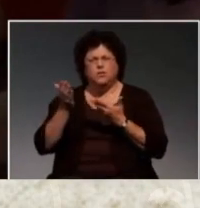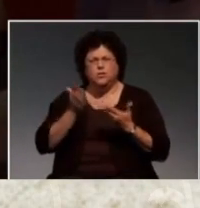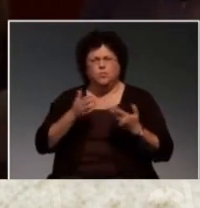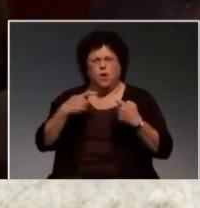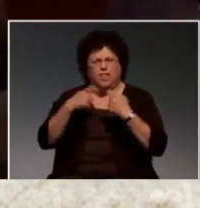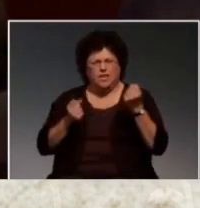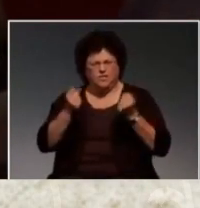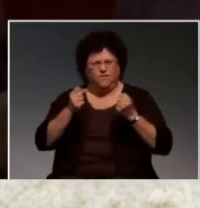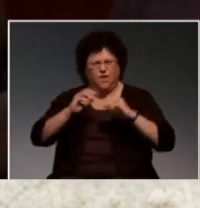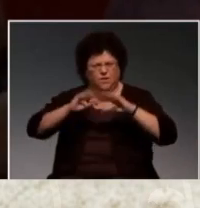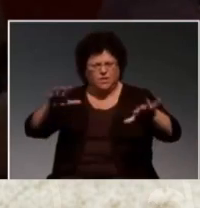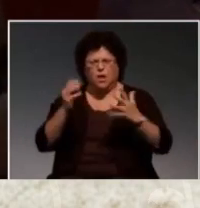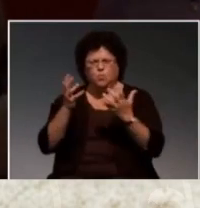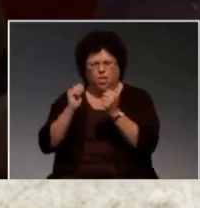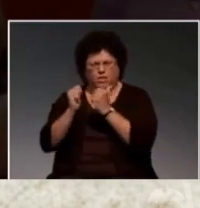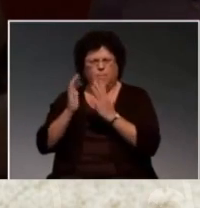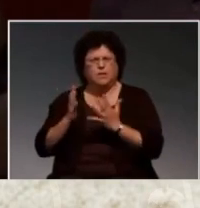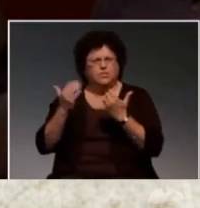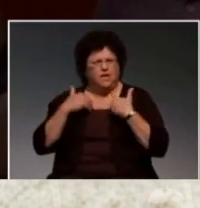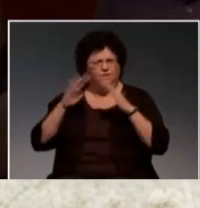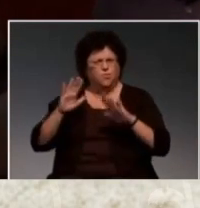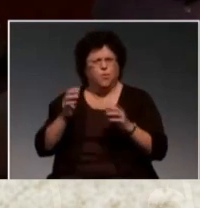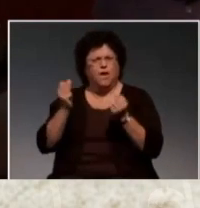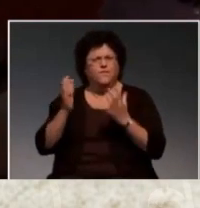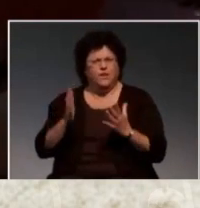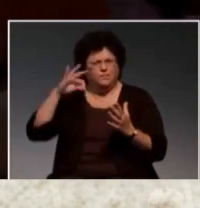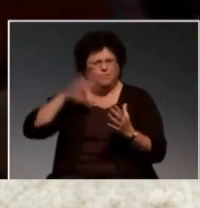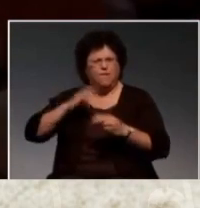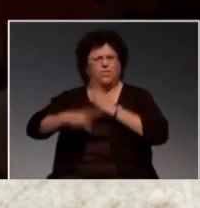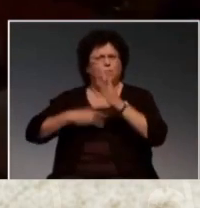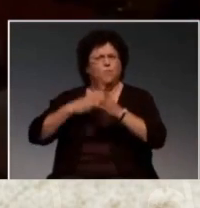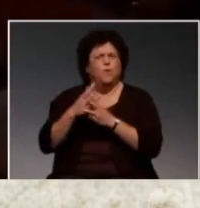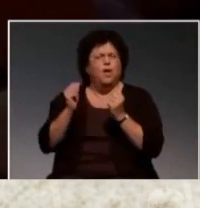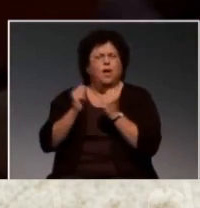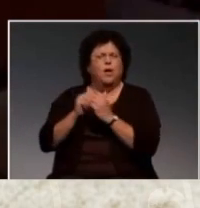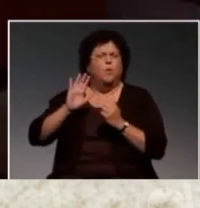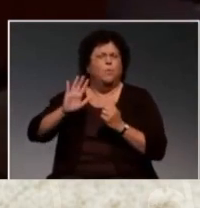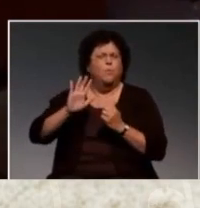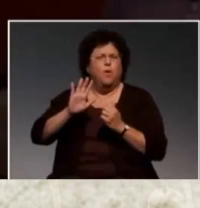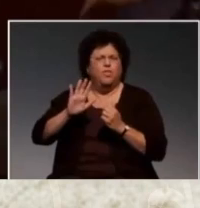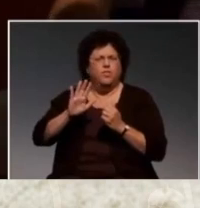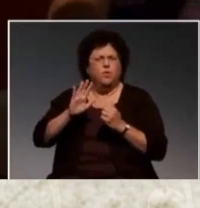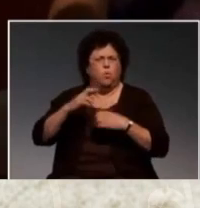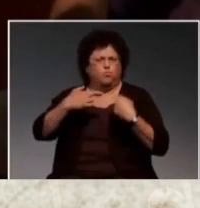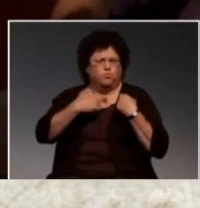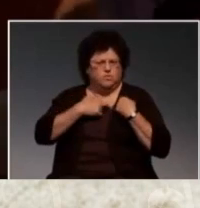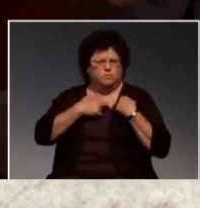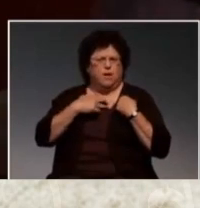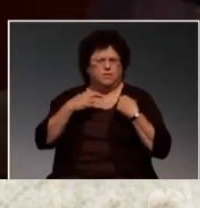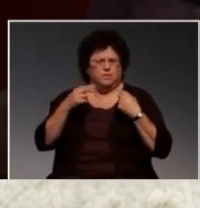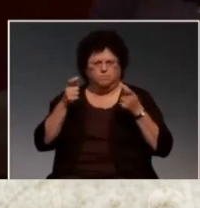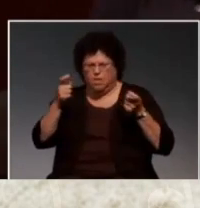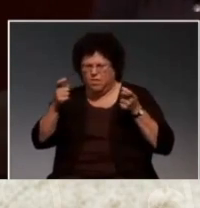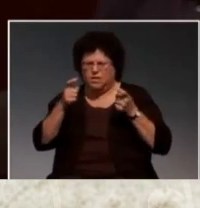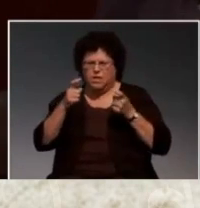desire to see everyone in an electric car, Musk admitted that Tesla couldn't change the world on its own, and after a very long pause, hinted